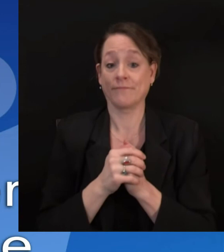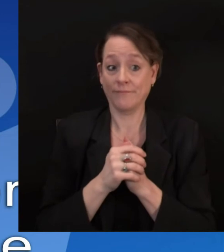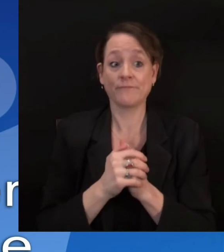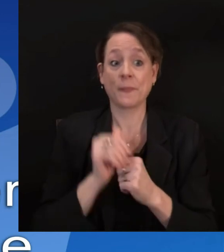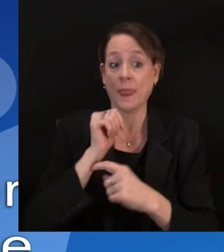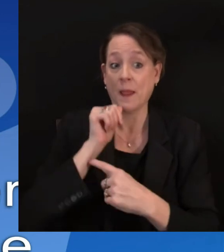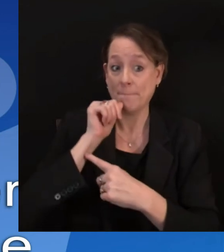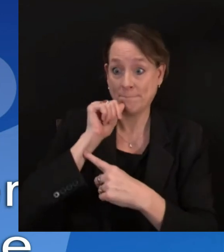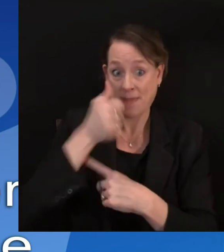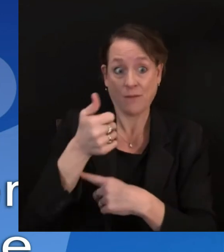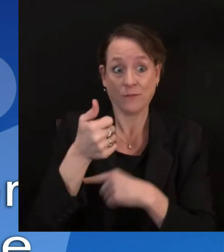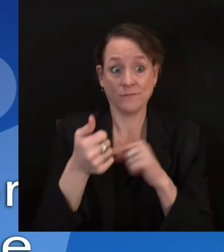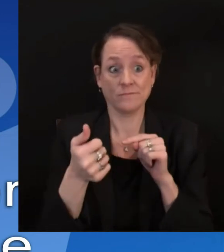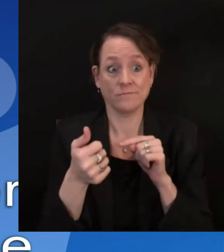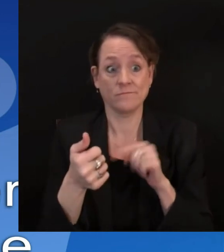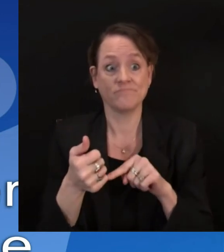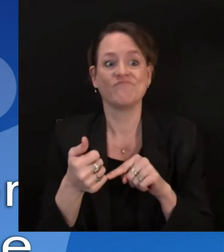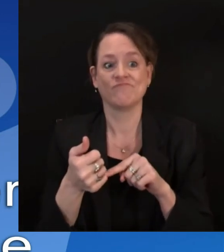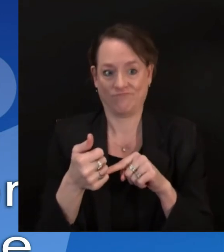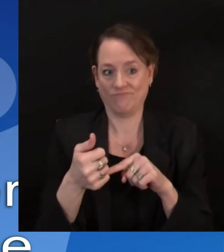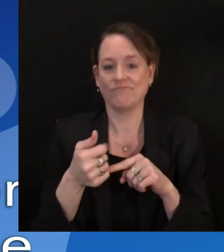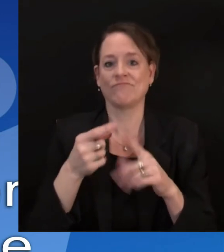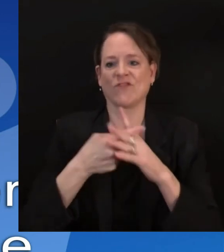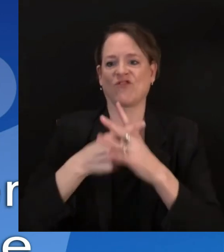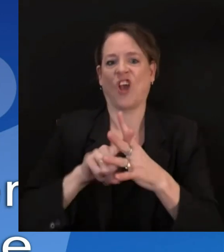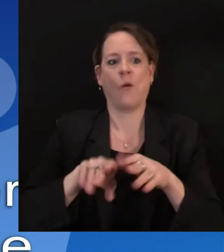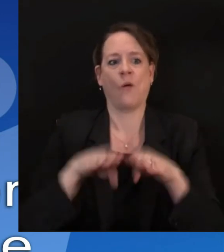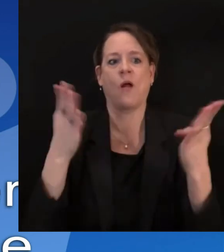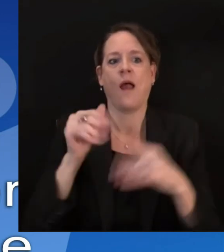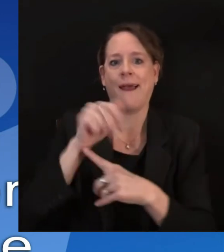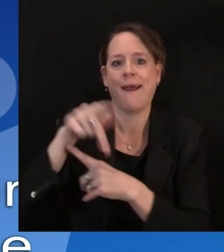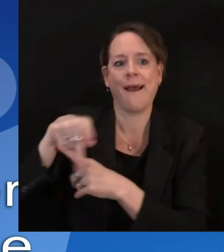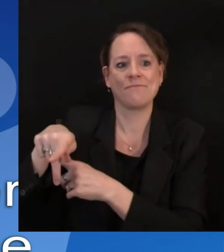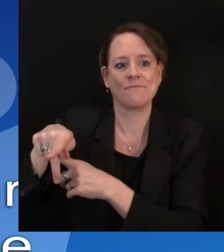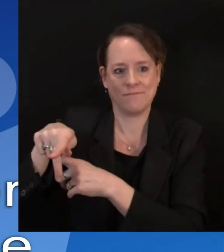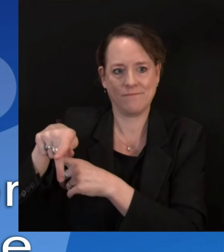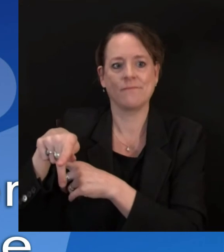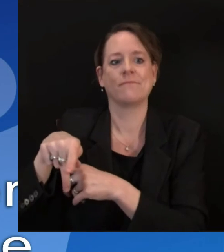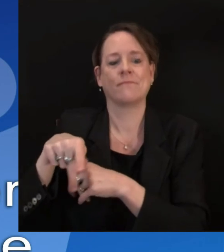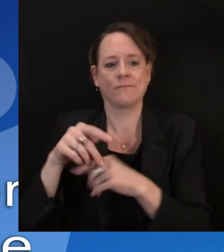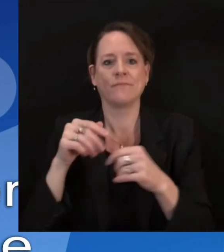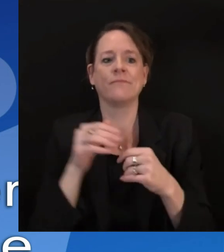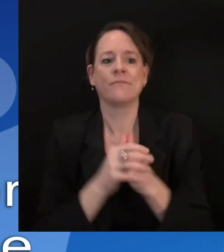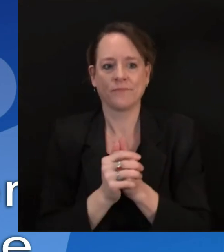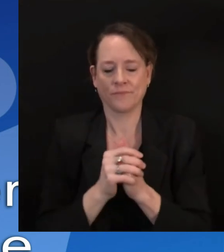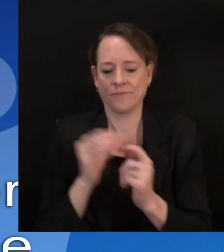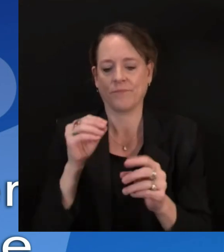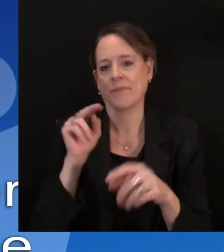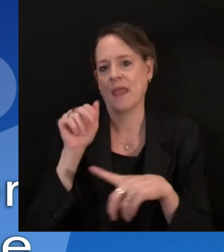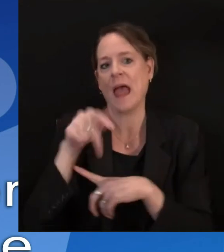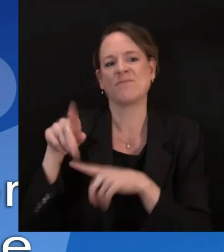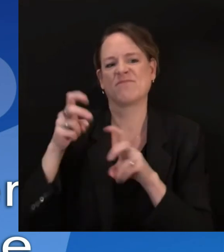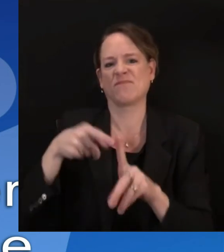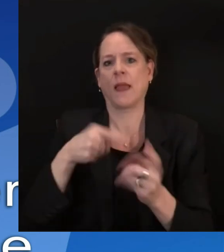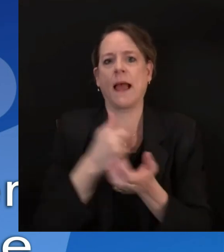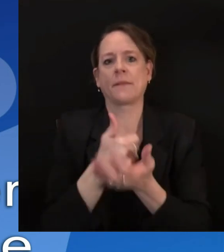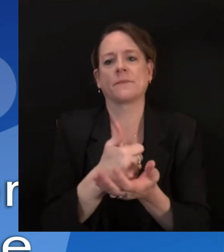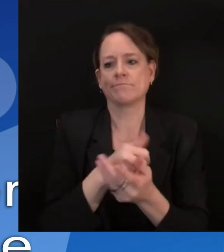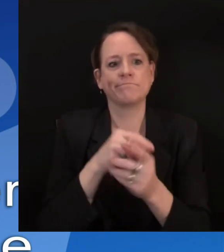of an app, the Wisconsin Exposure Network, which will allow people with their smartphones, if they've been diagnosed with